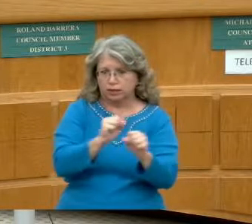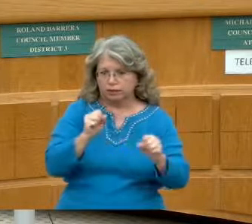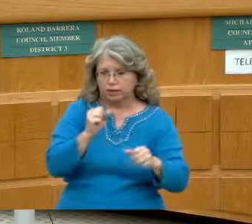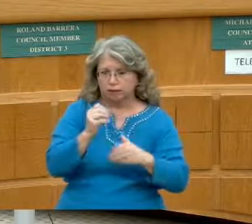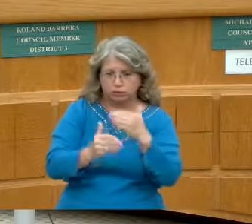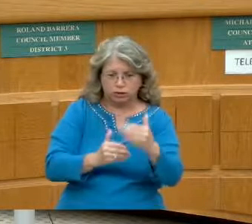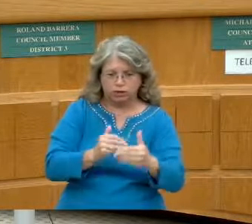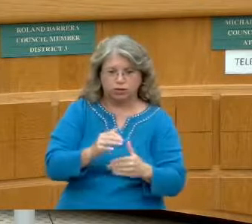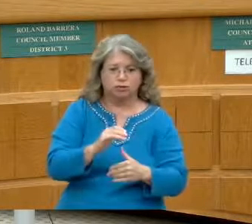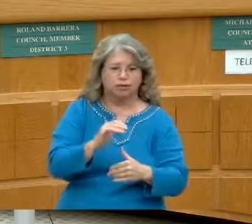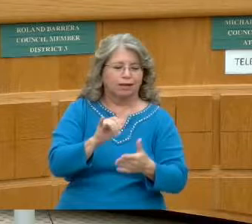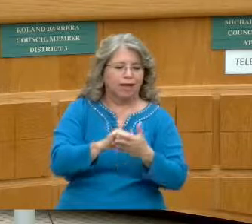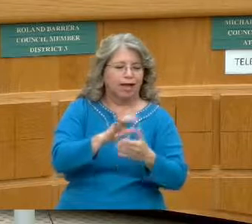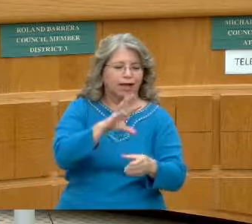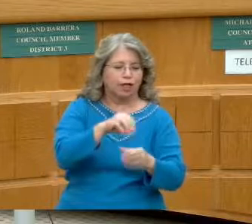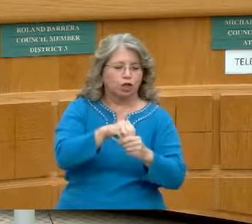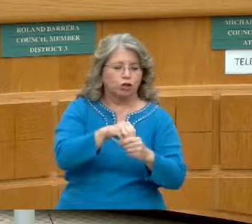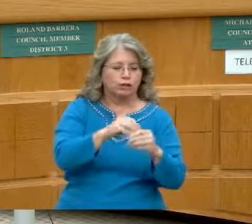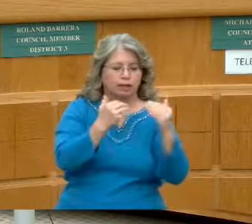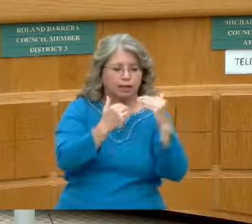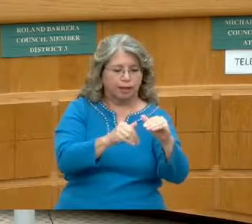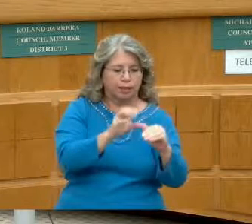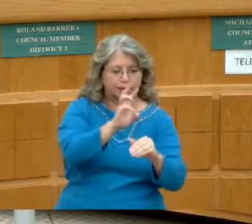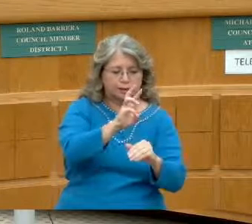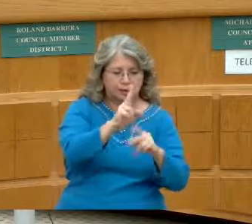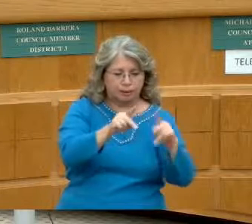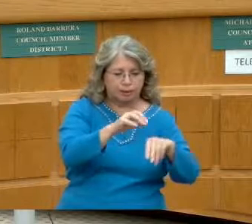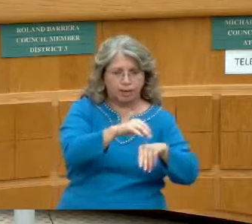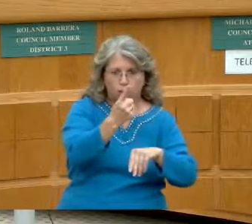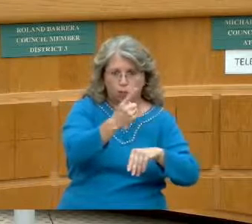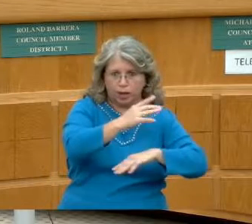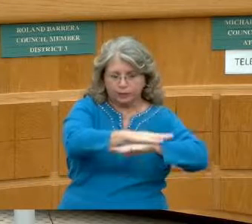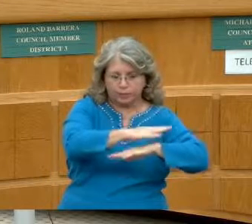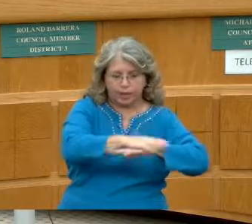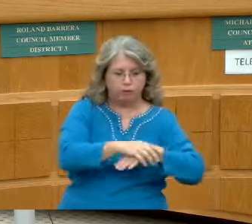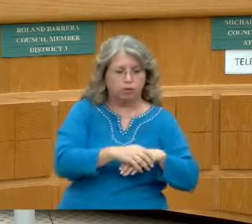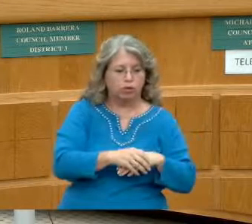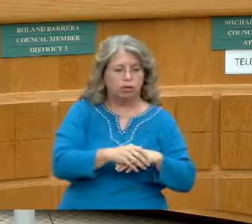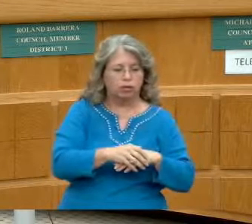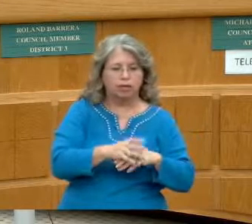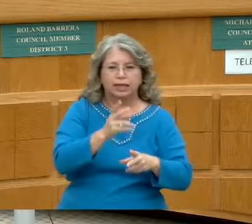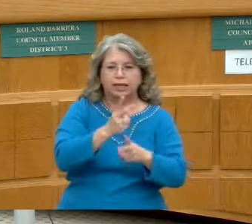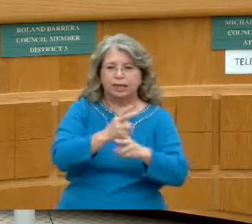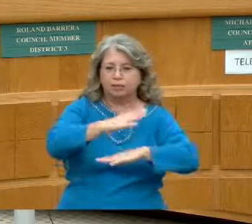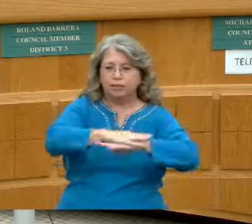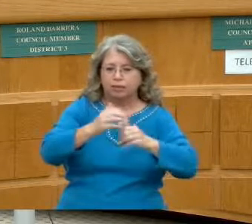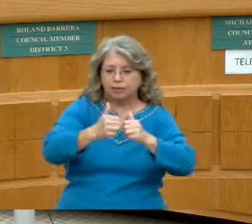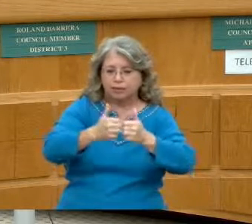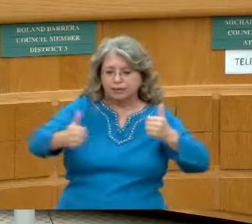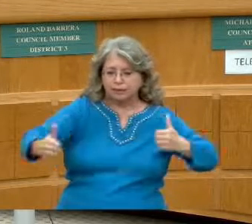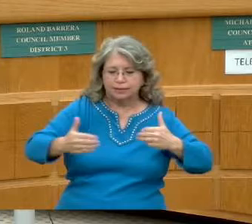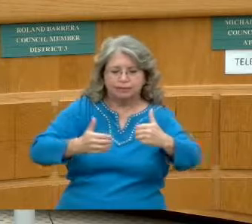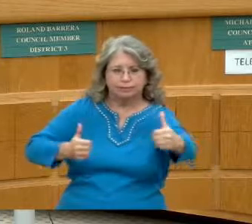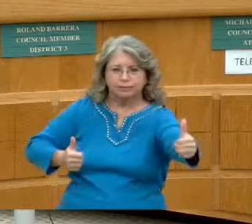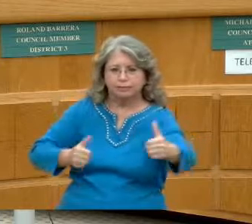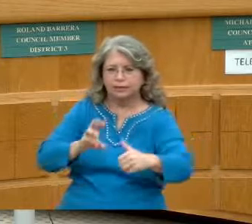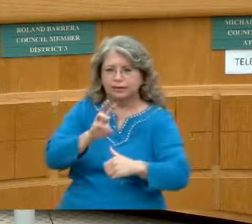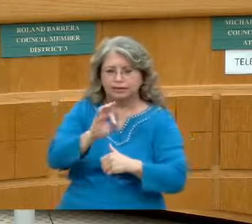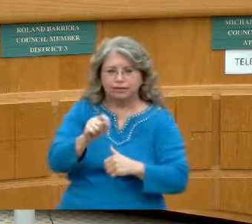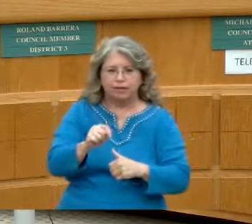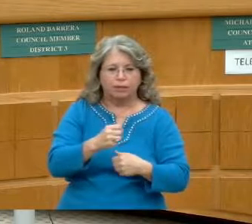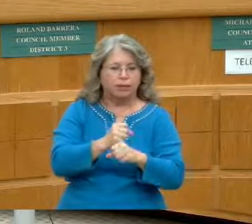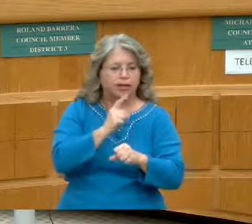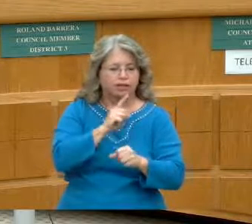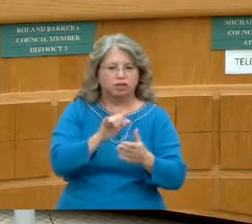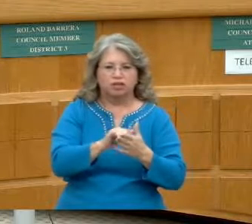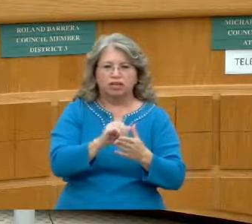that 6-foot distance between individuals sitting at different tables, cleaning and disinfecting the tables, and ensuring no condiments or other items